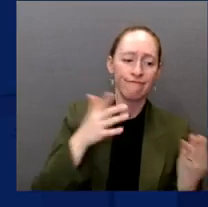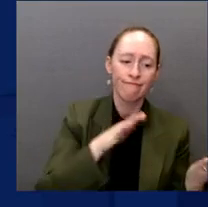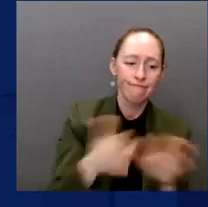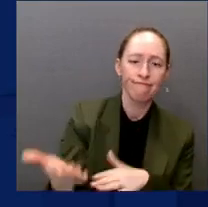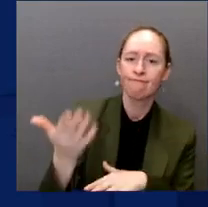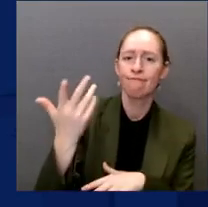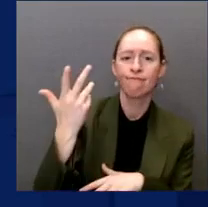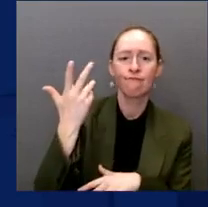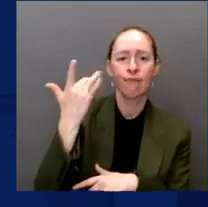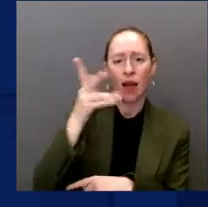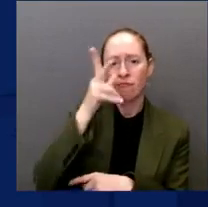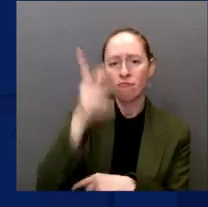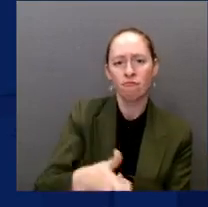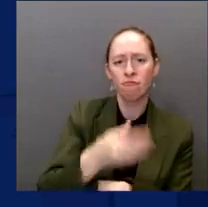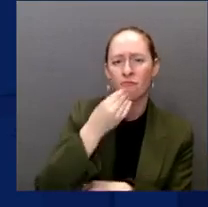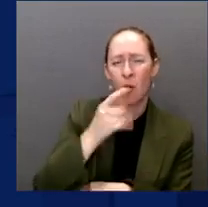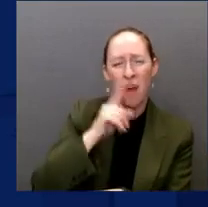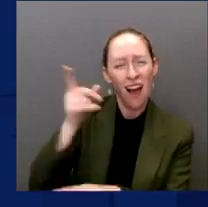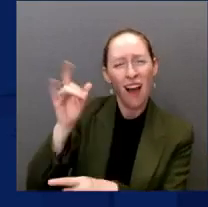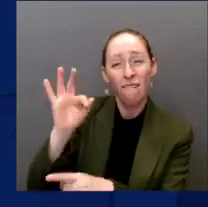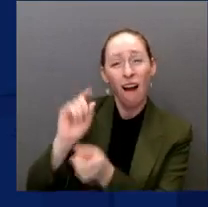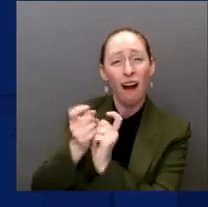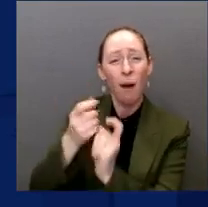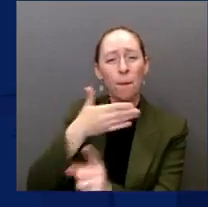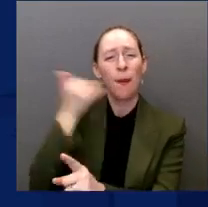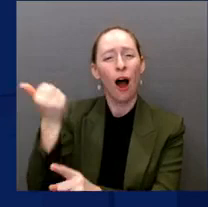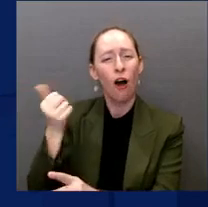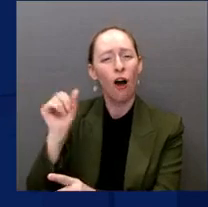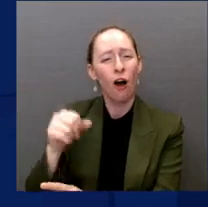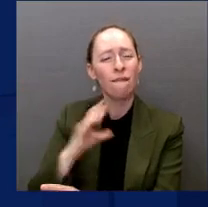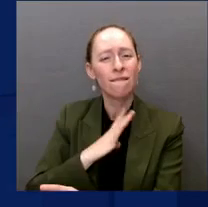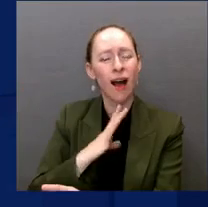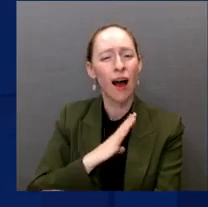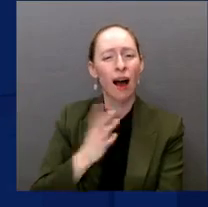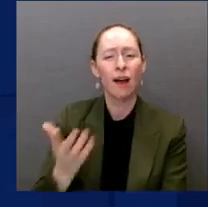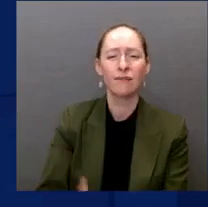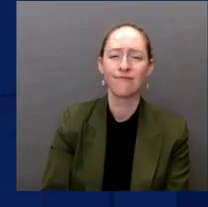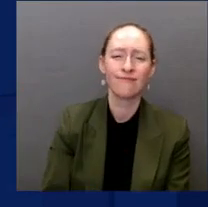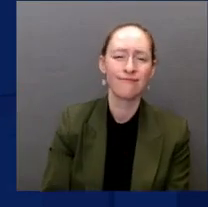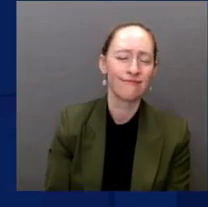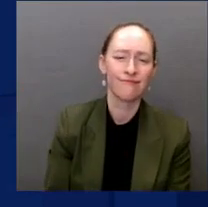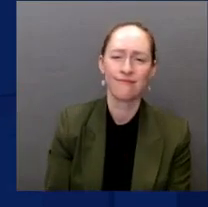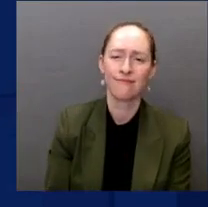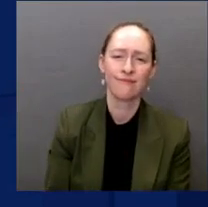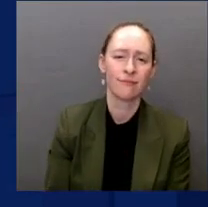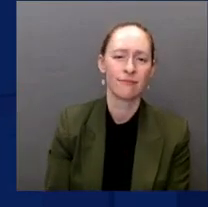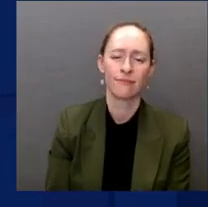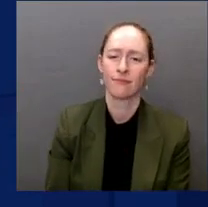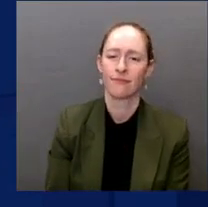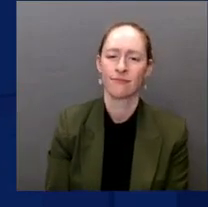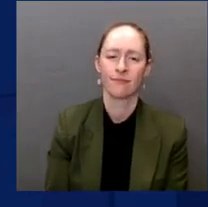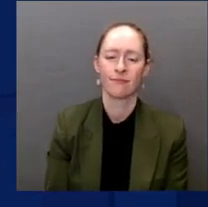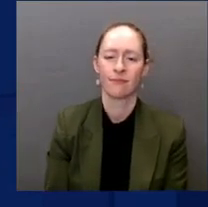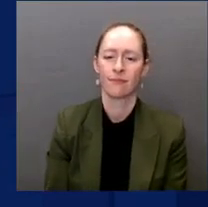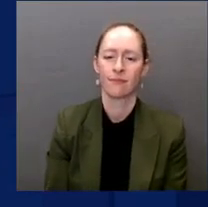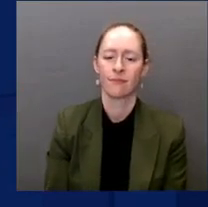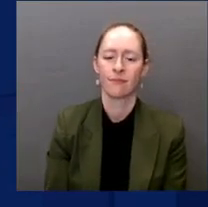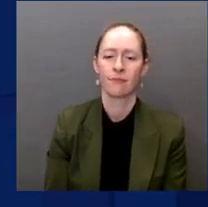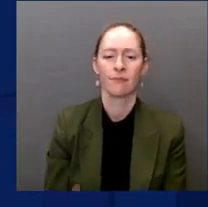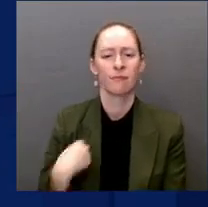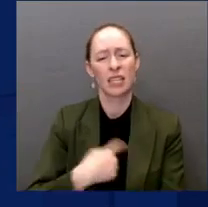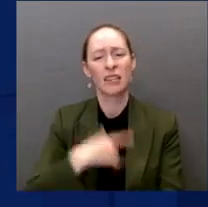at our best. When we're at our best, we think big. It's almost like we don't think anymore that we can do big